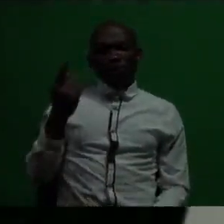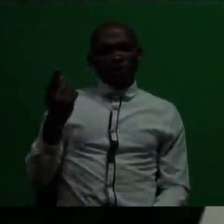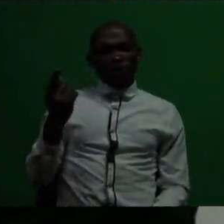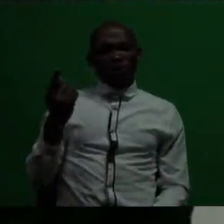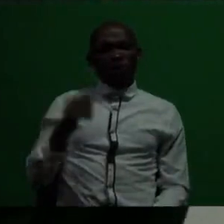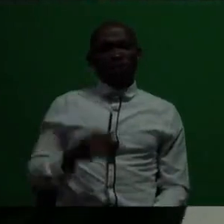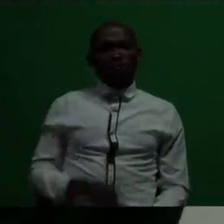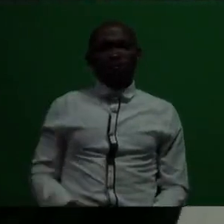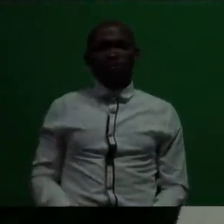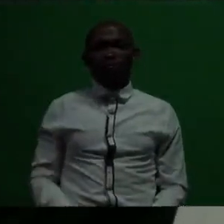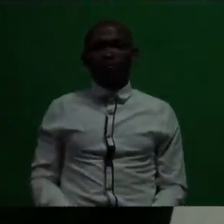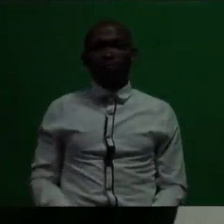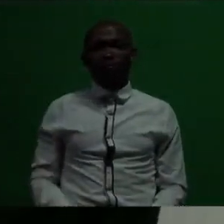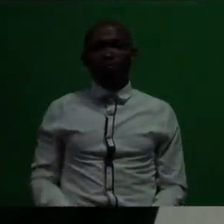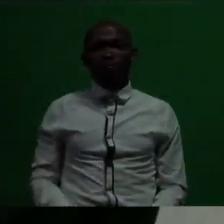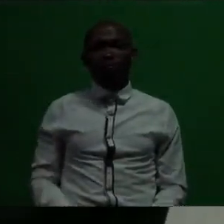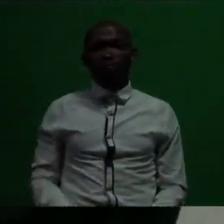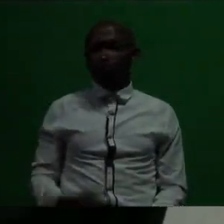Look at this.